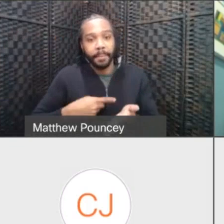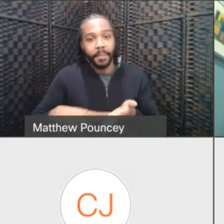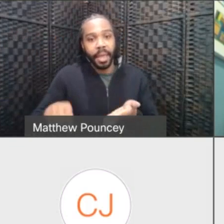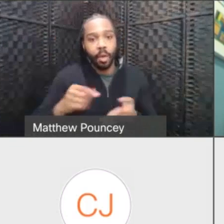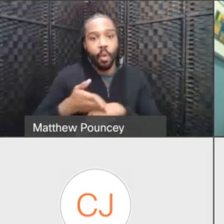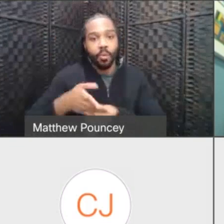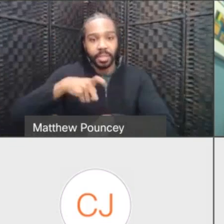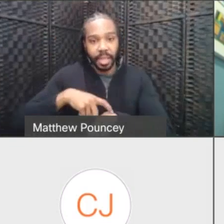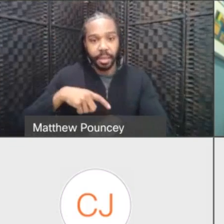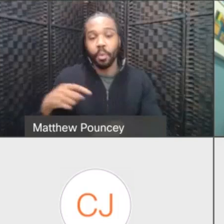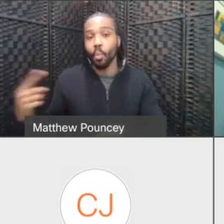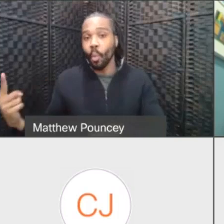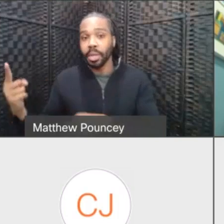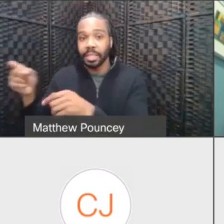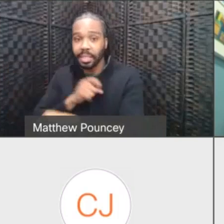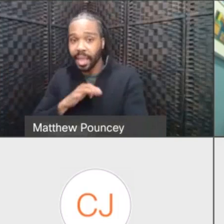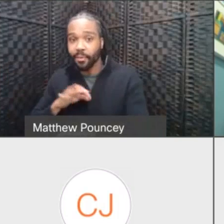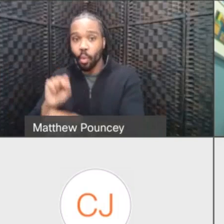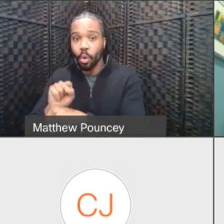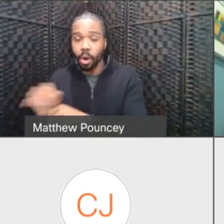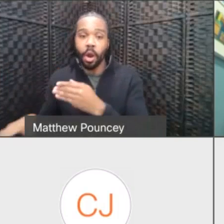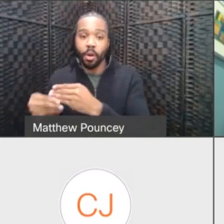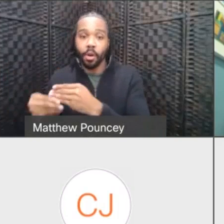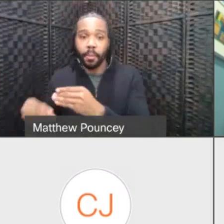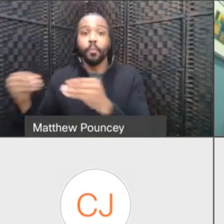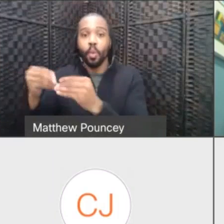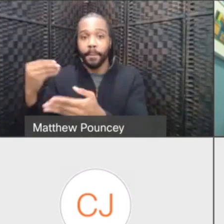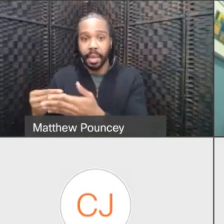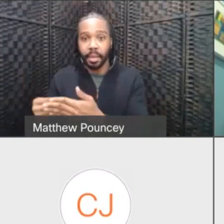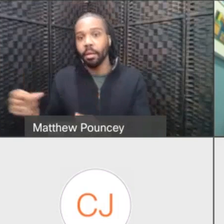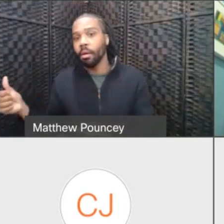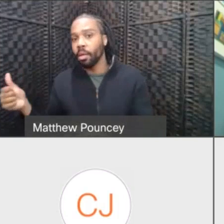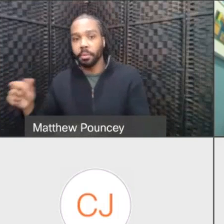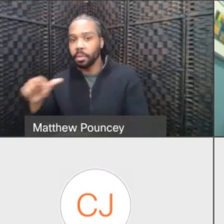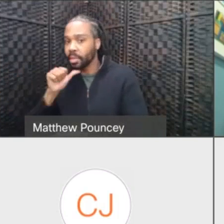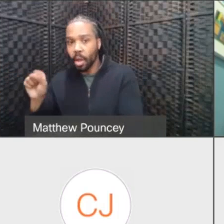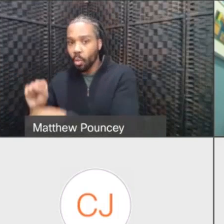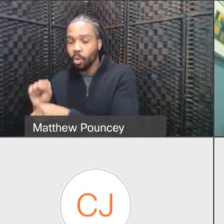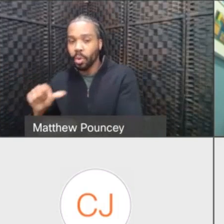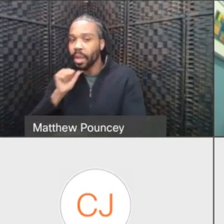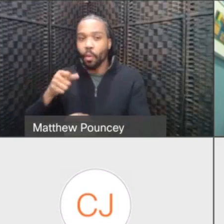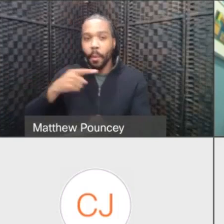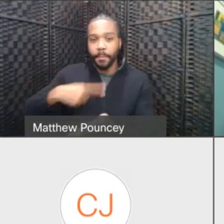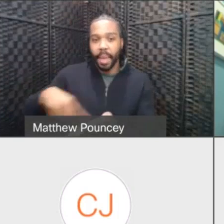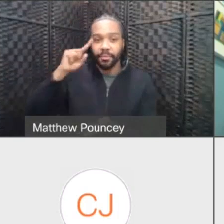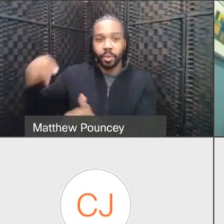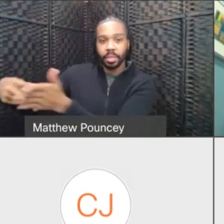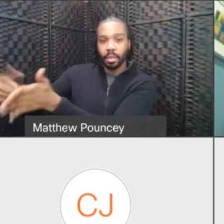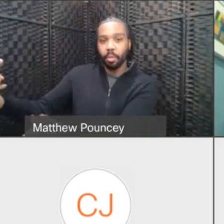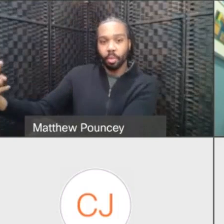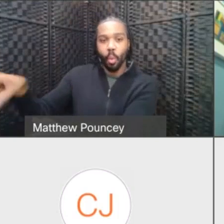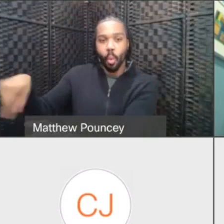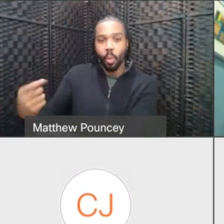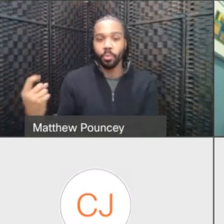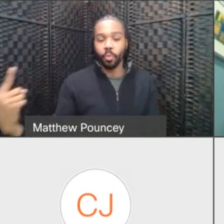made more money and the other one didn't work at all, because you got paid for two people to be working. But anyone who wants me